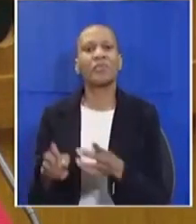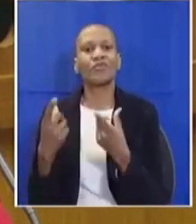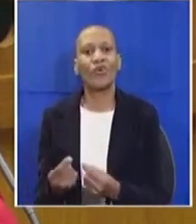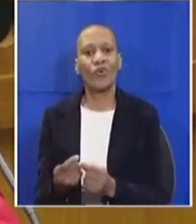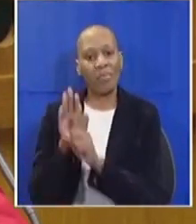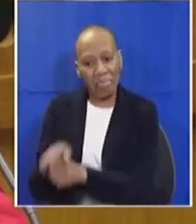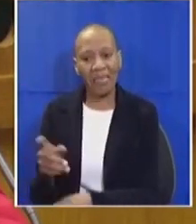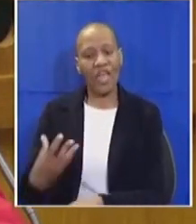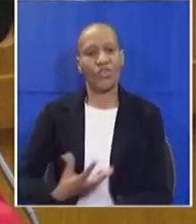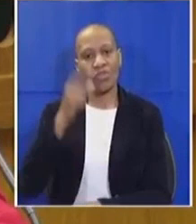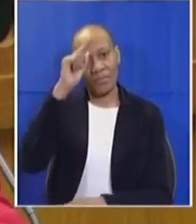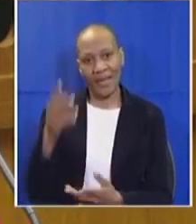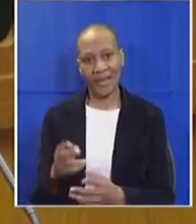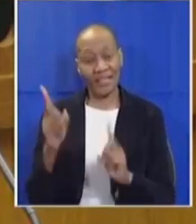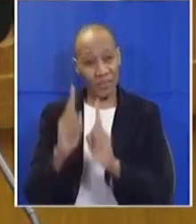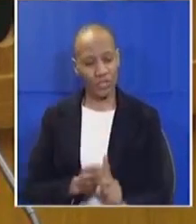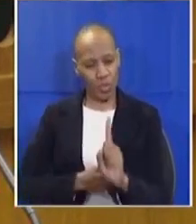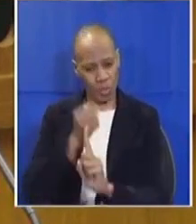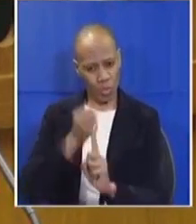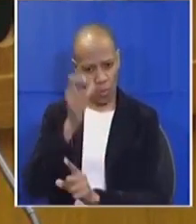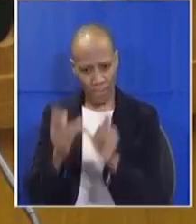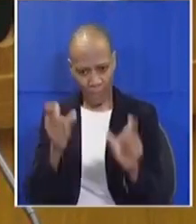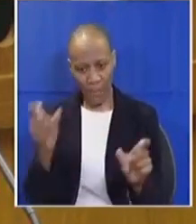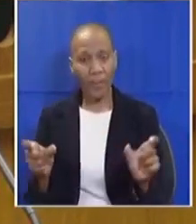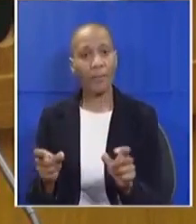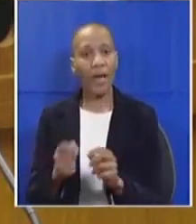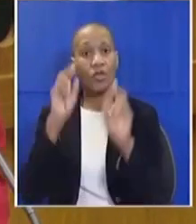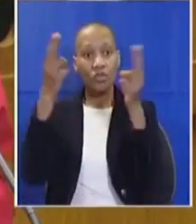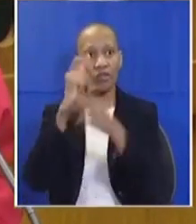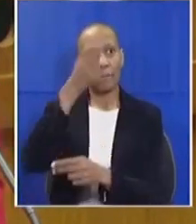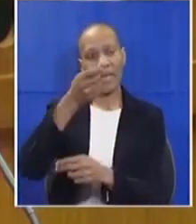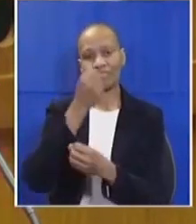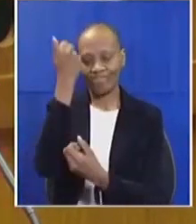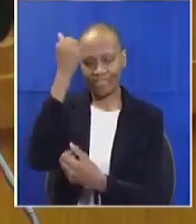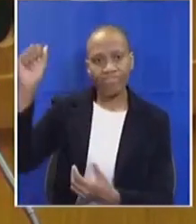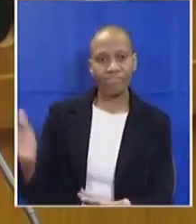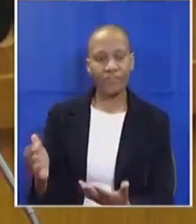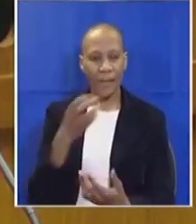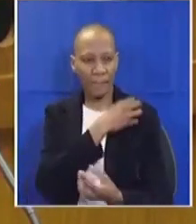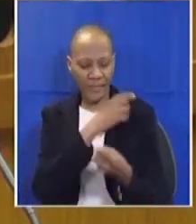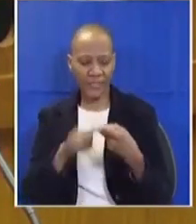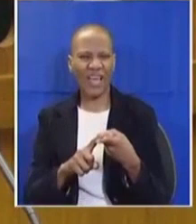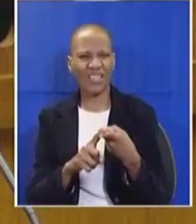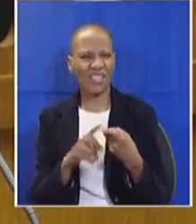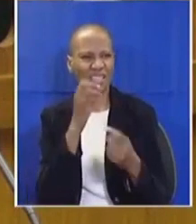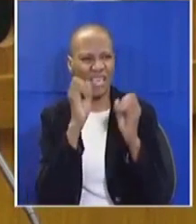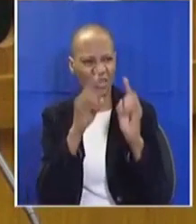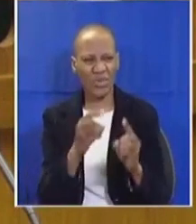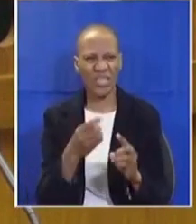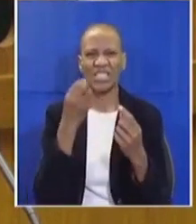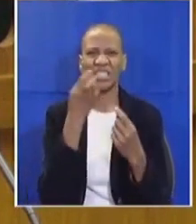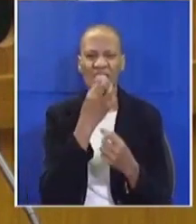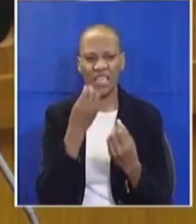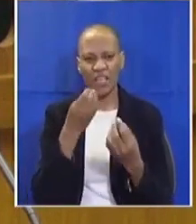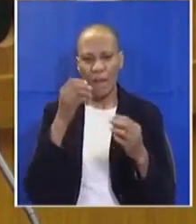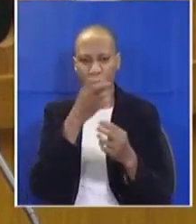youth, in particular the activists of the Fees Must Fall movement. Through its ministers, the ANC sent police to